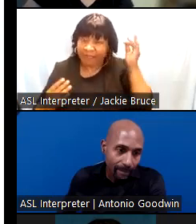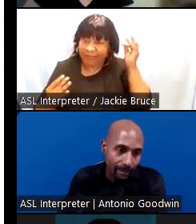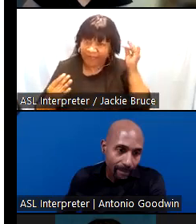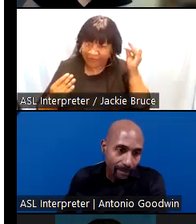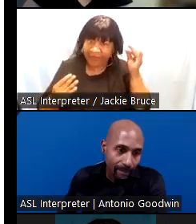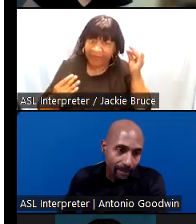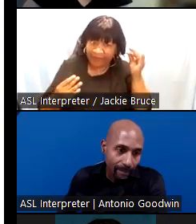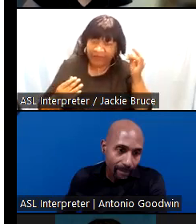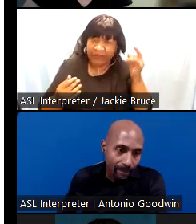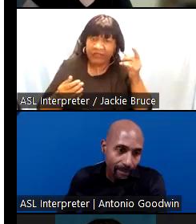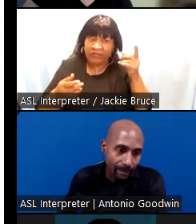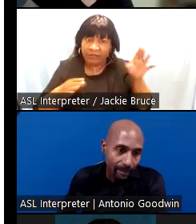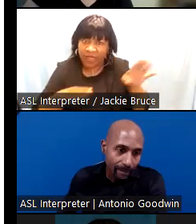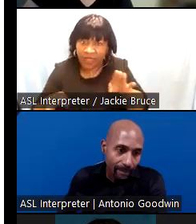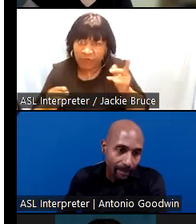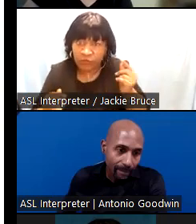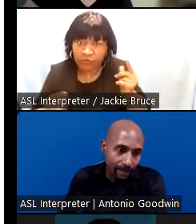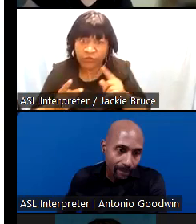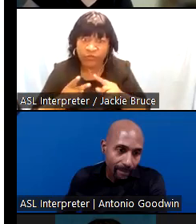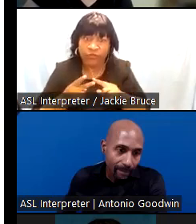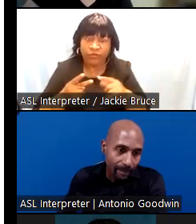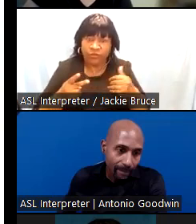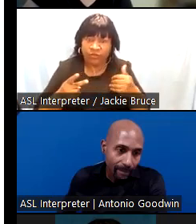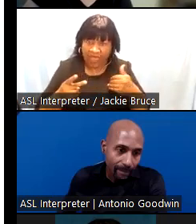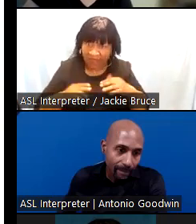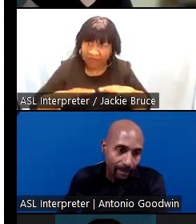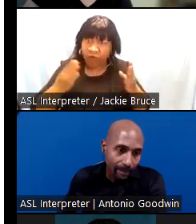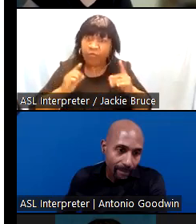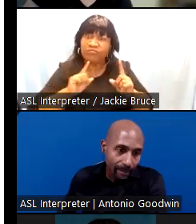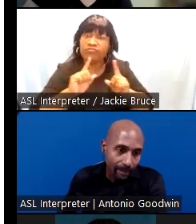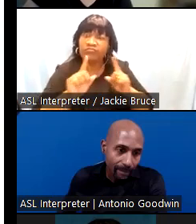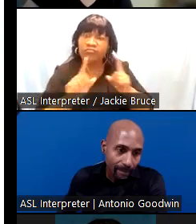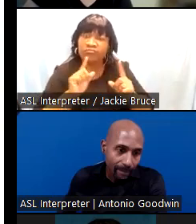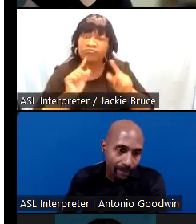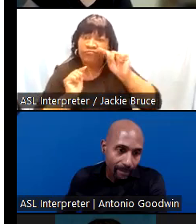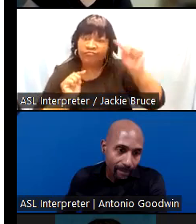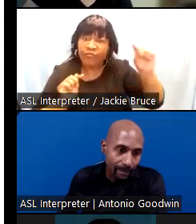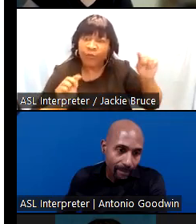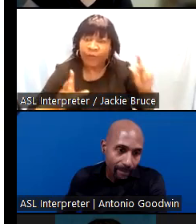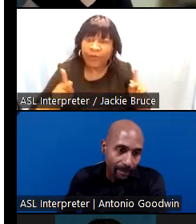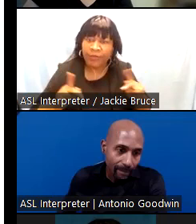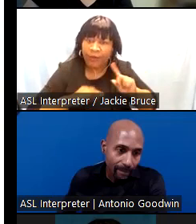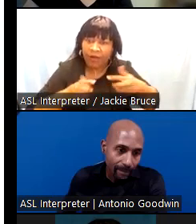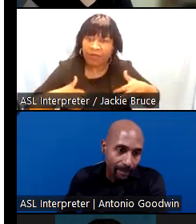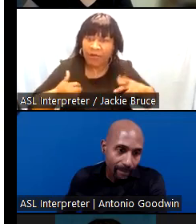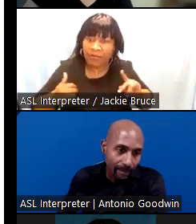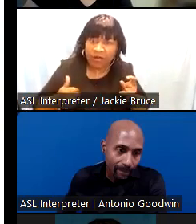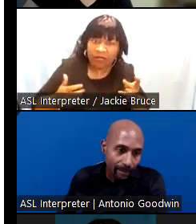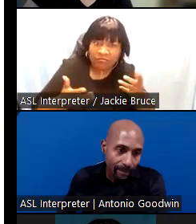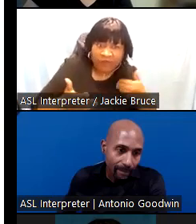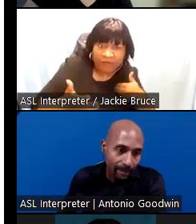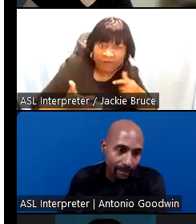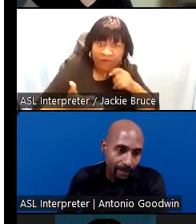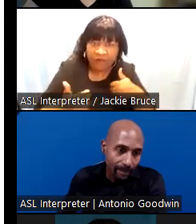our like behaviors and having open conversations with people, people